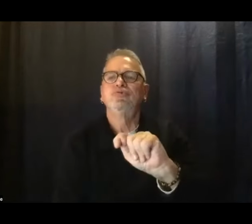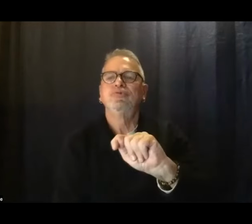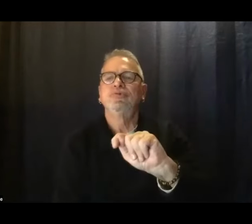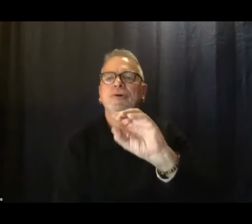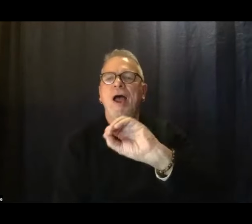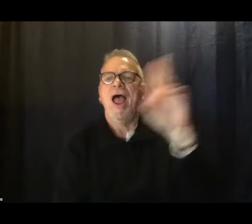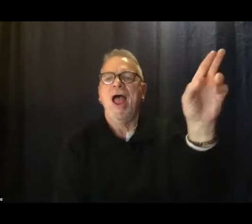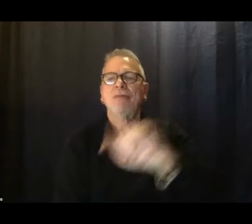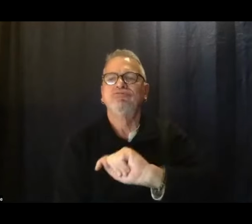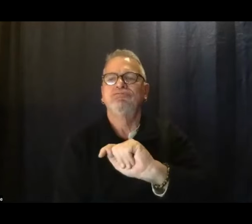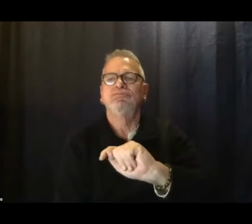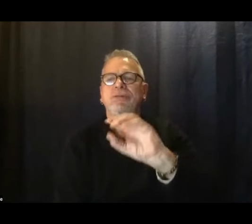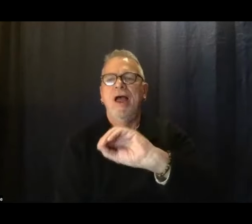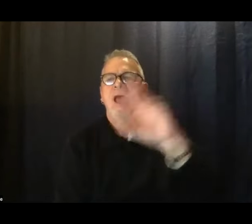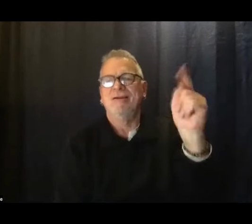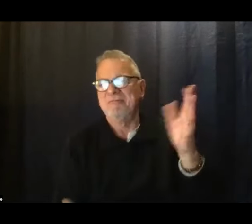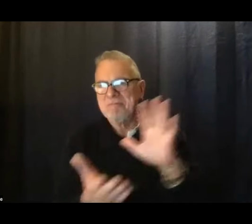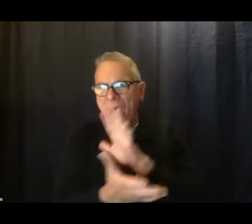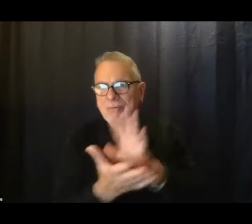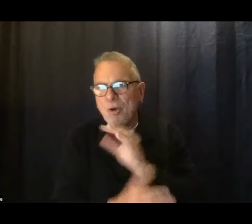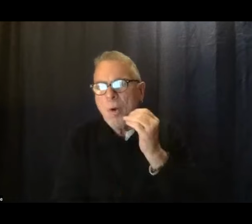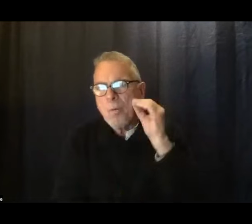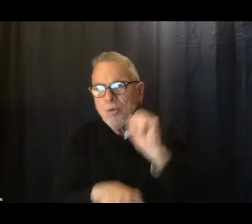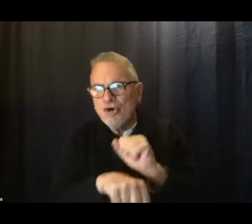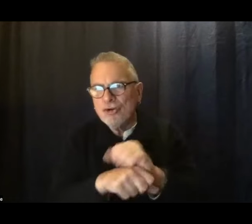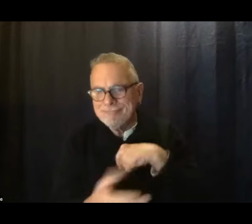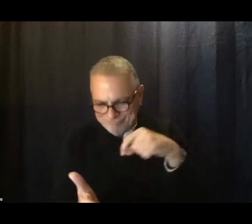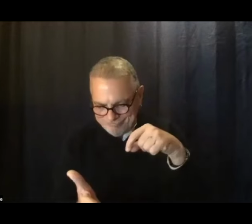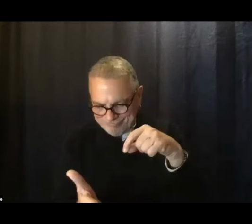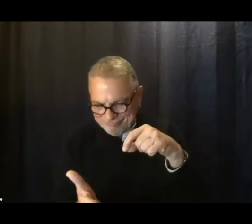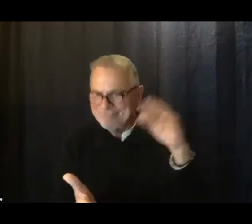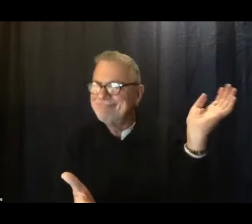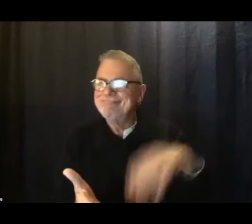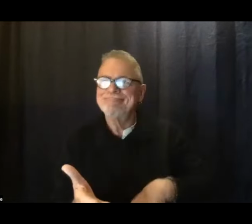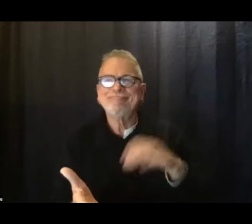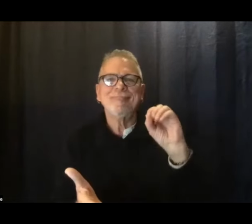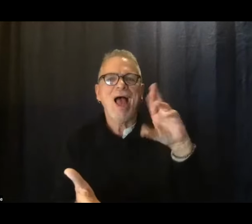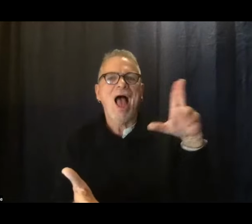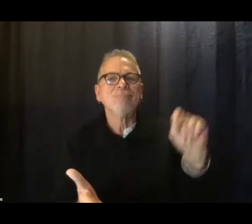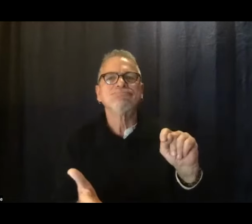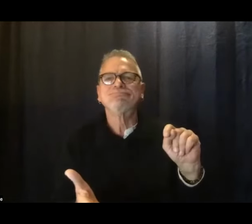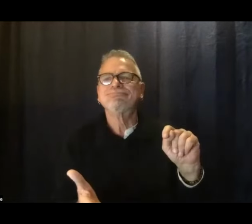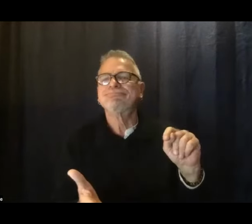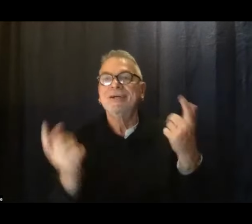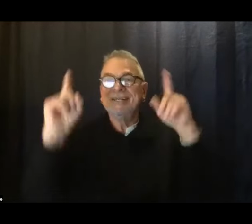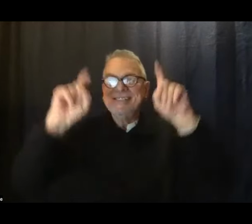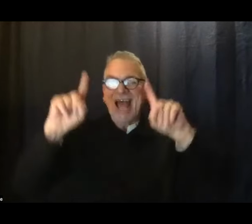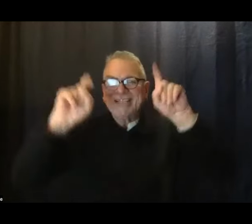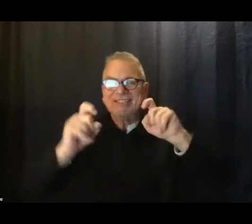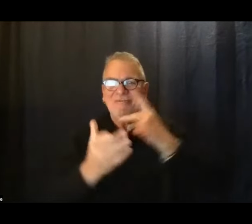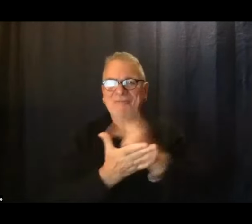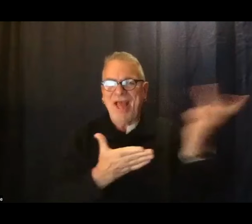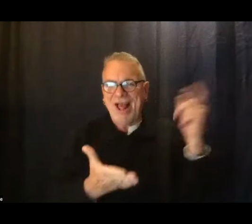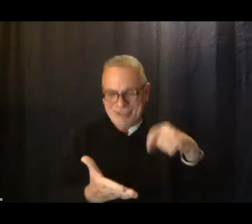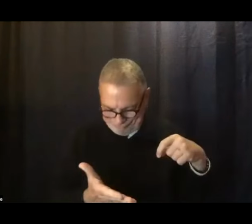a very common one. Out. O-U-T. So homework, it's